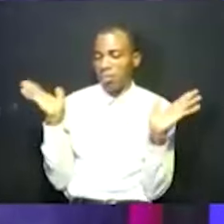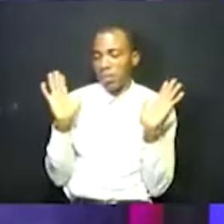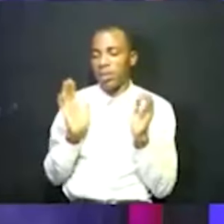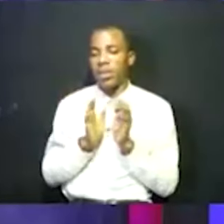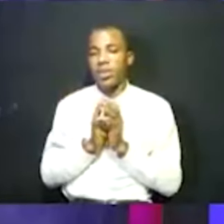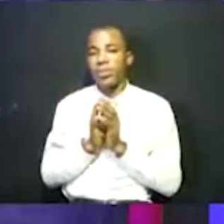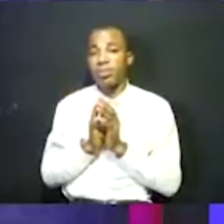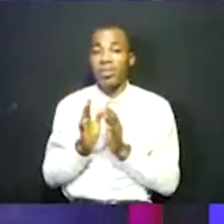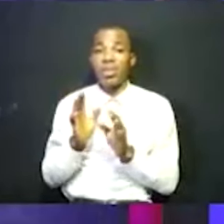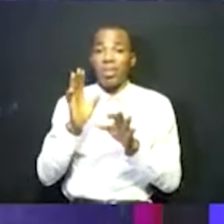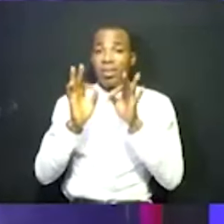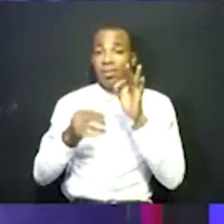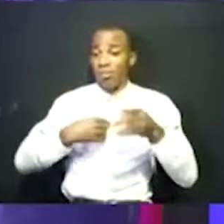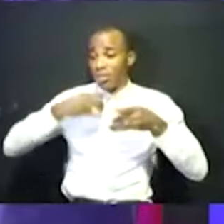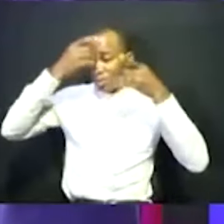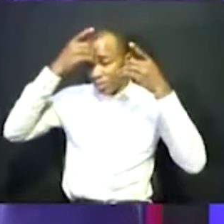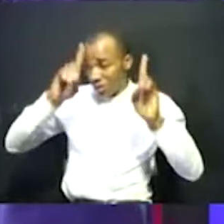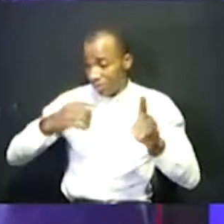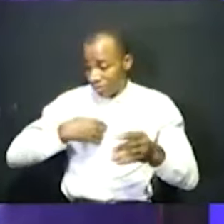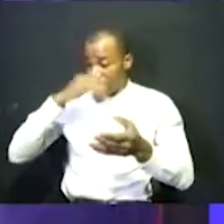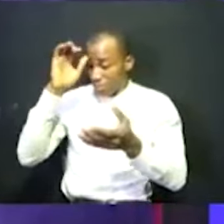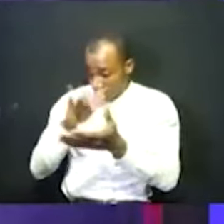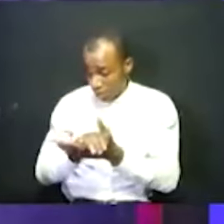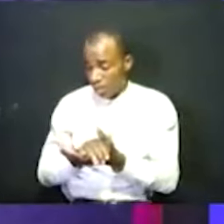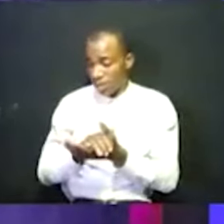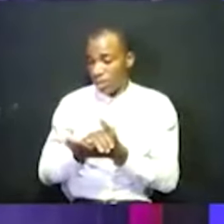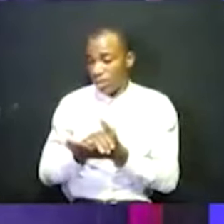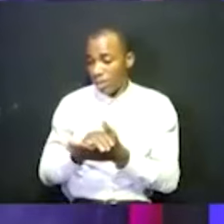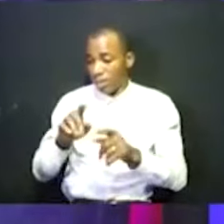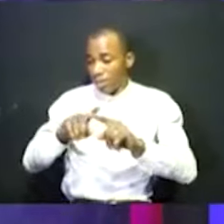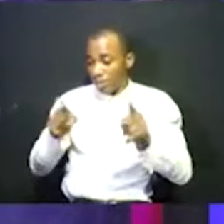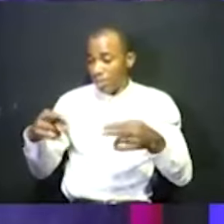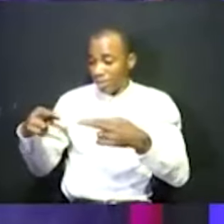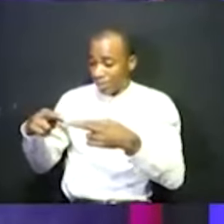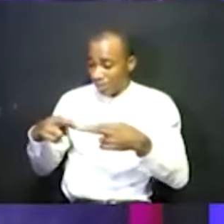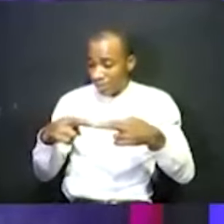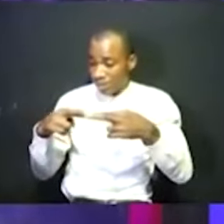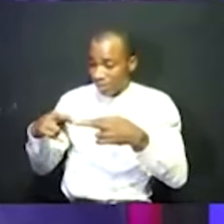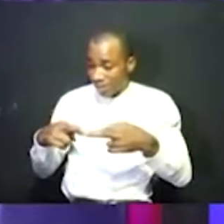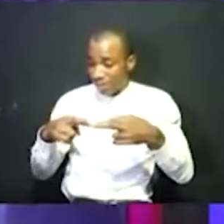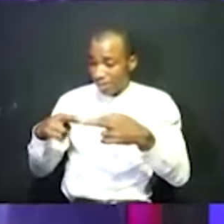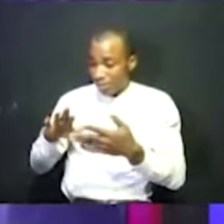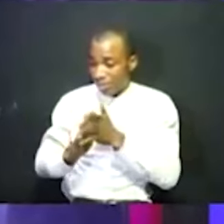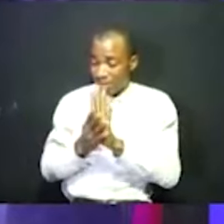I choose to marry, and the relationship goes sour, I